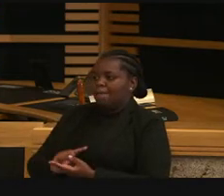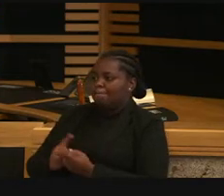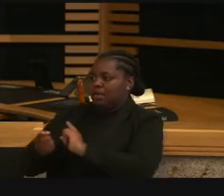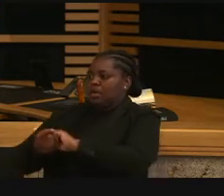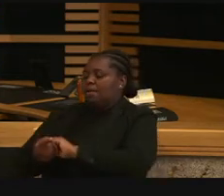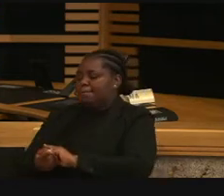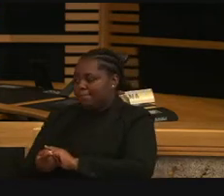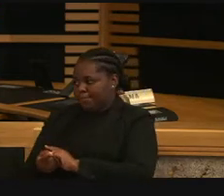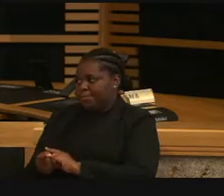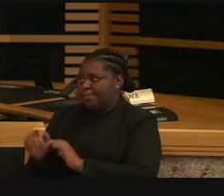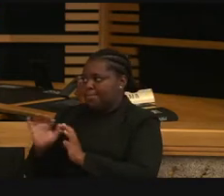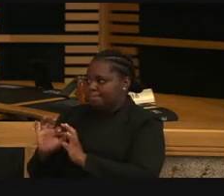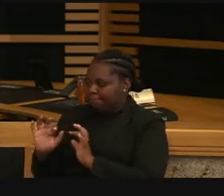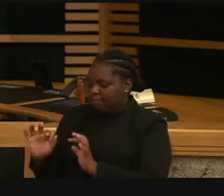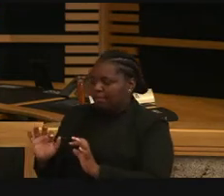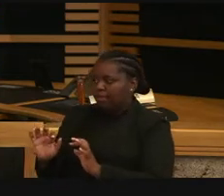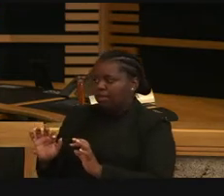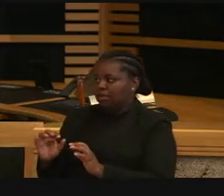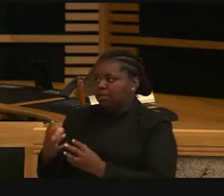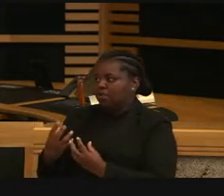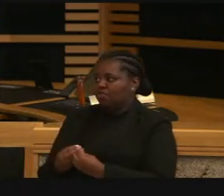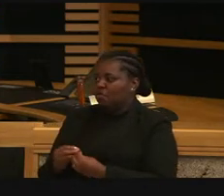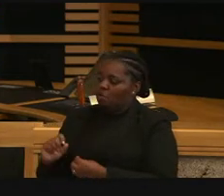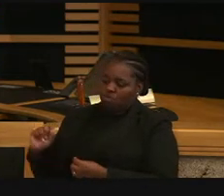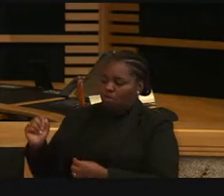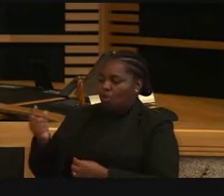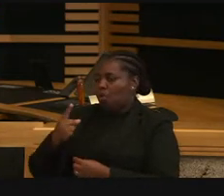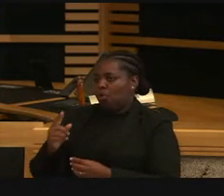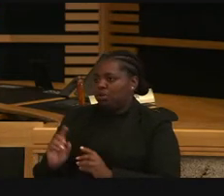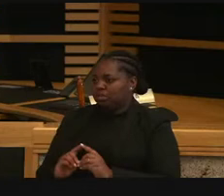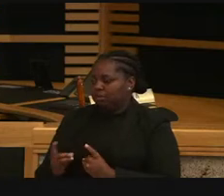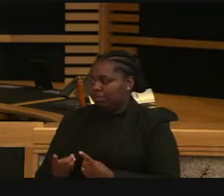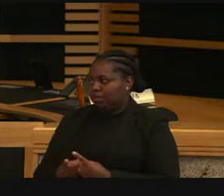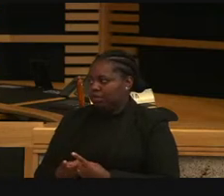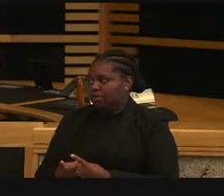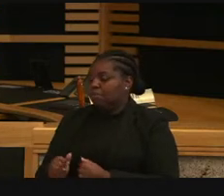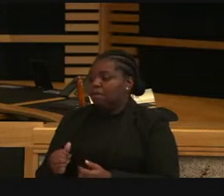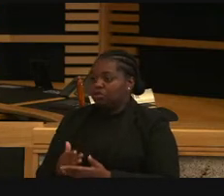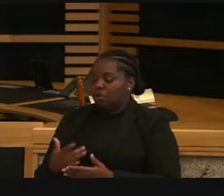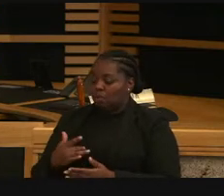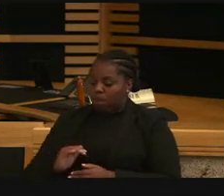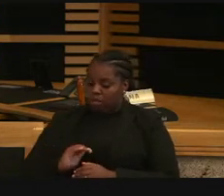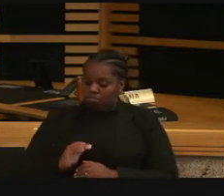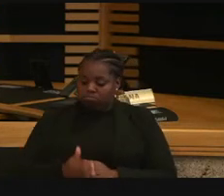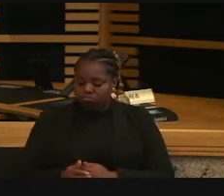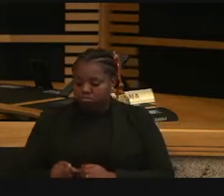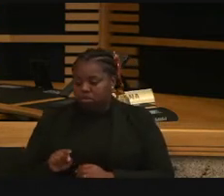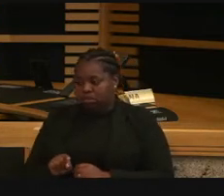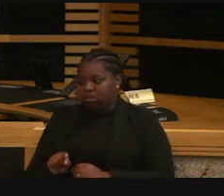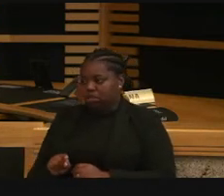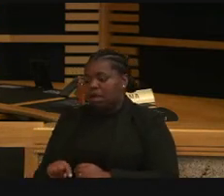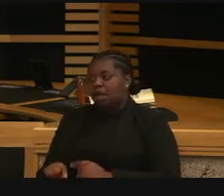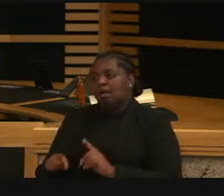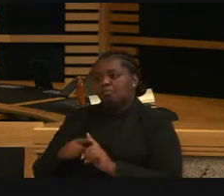public measuring stick for the entire department. To prevent this